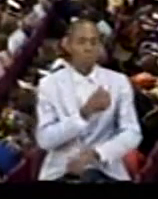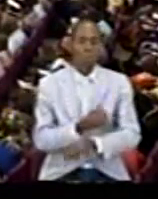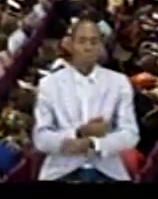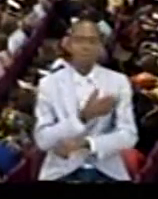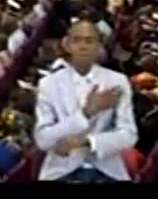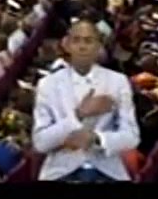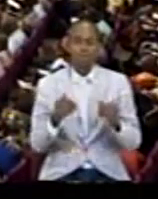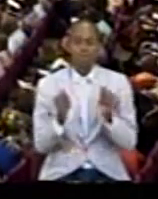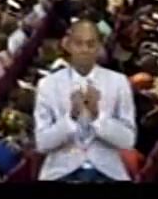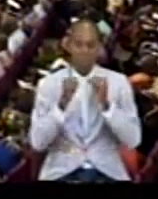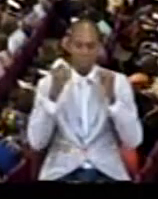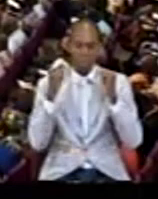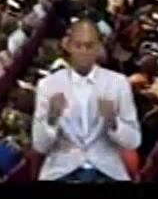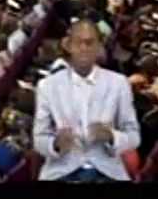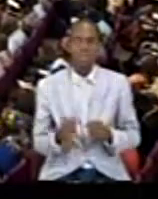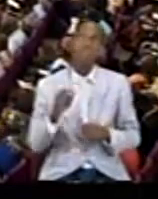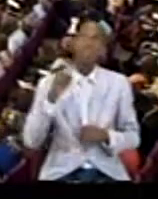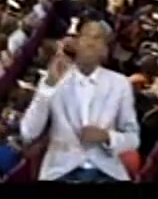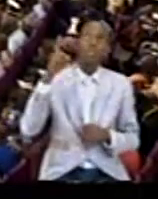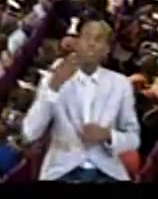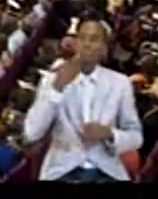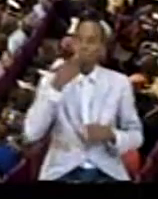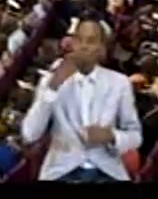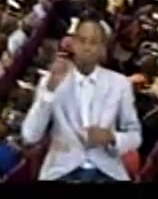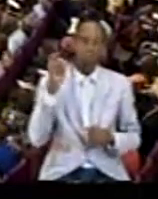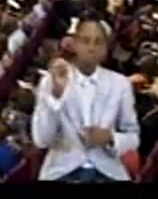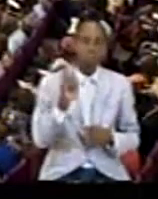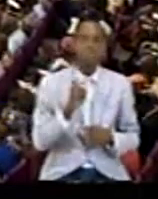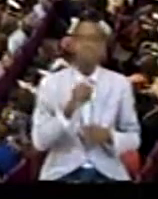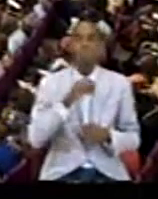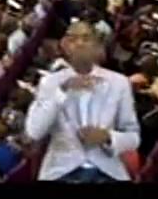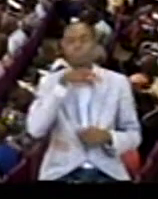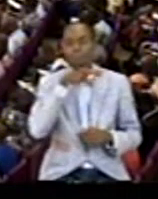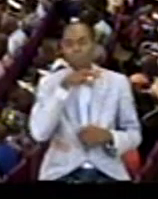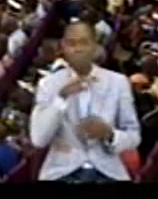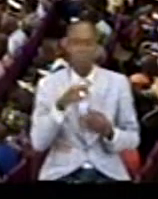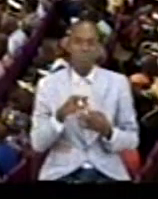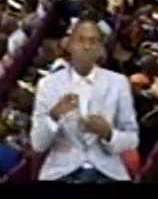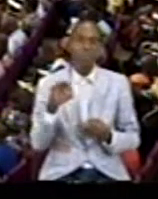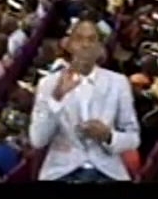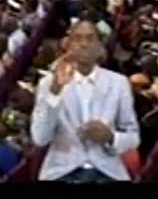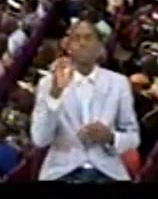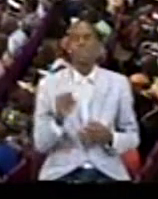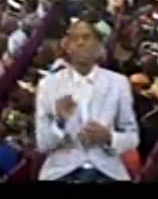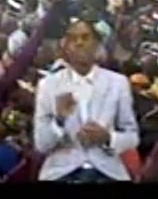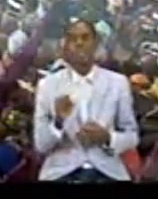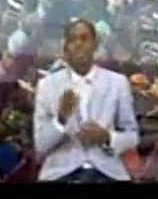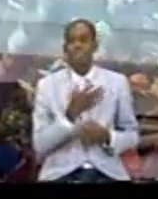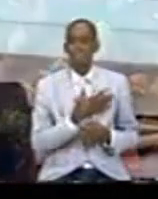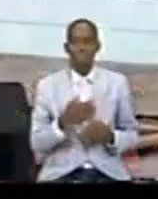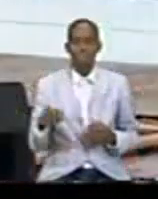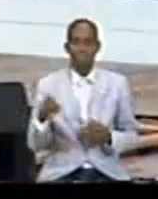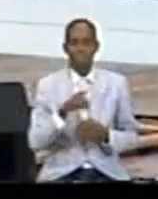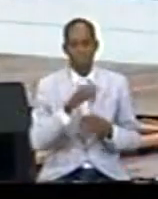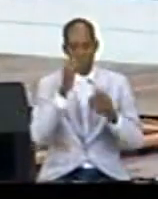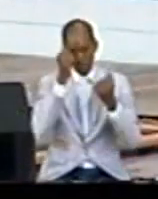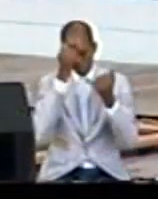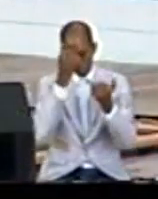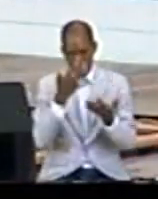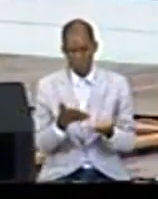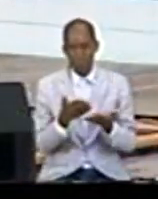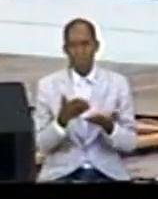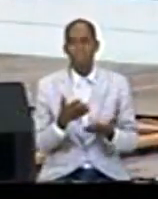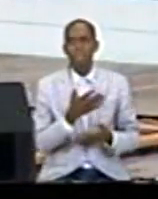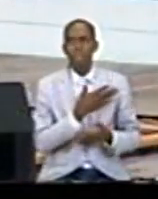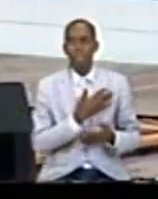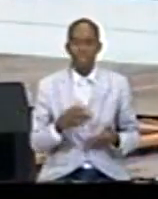with power he commandeth unclean spirits, and they come out.